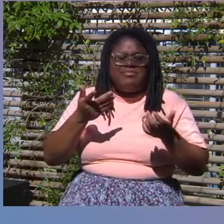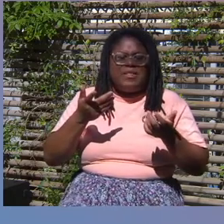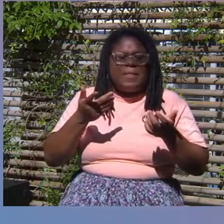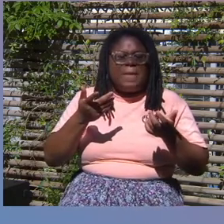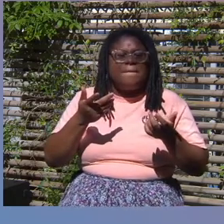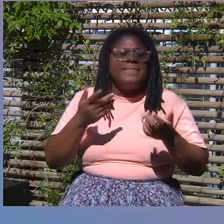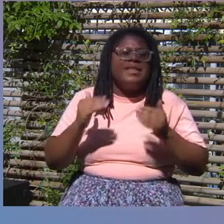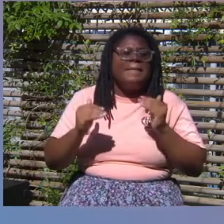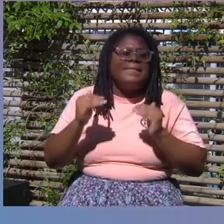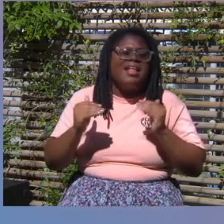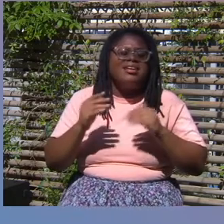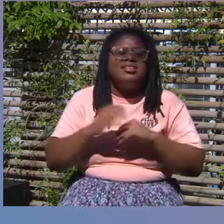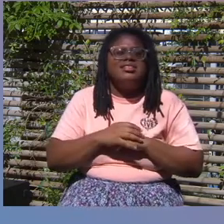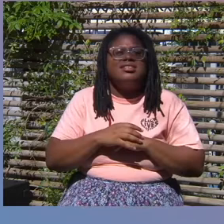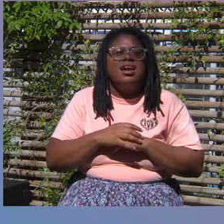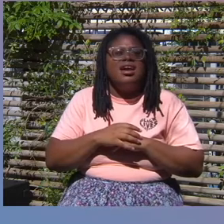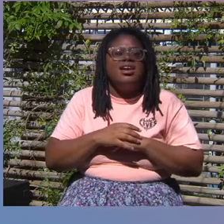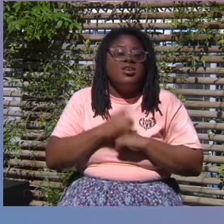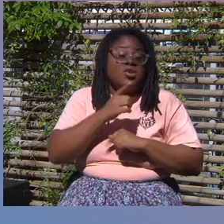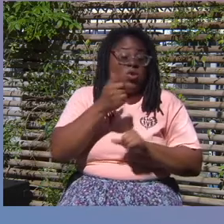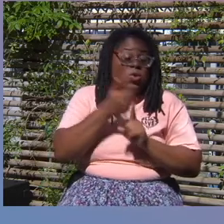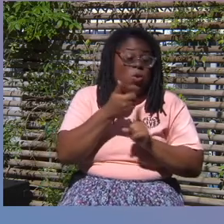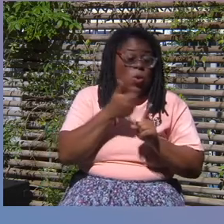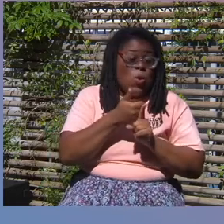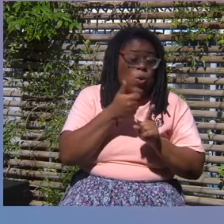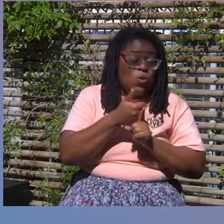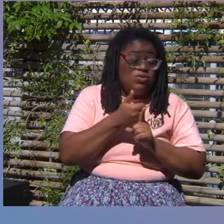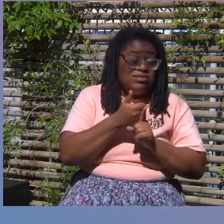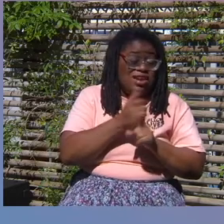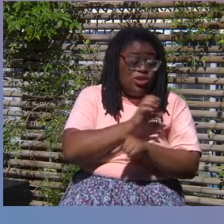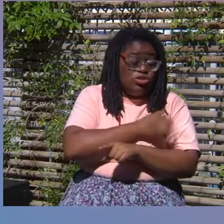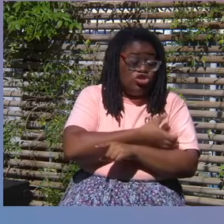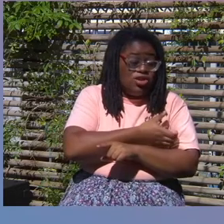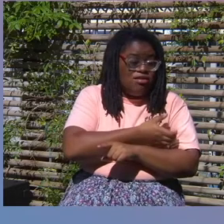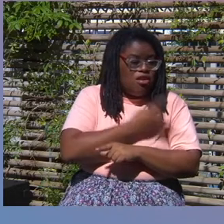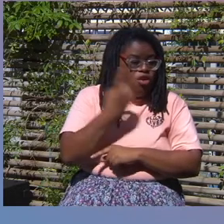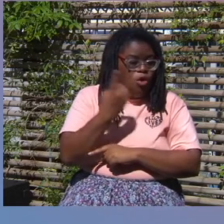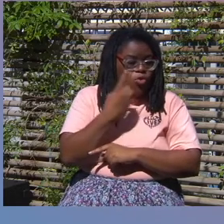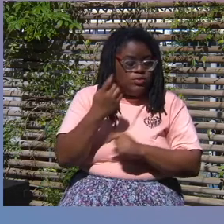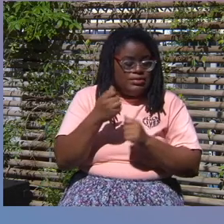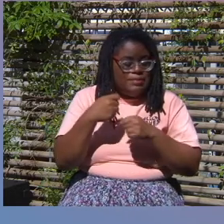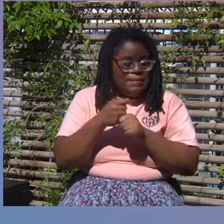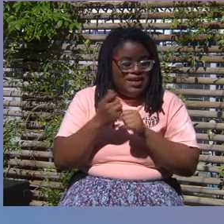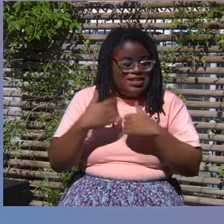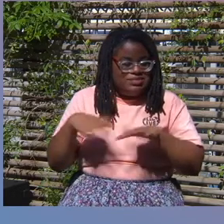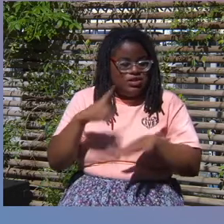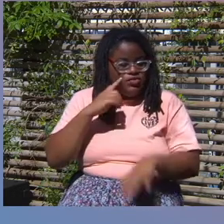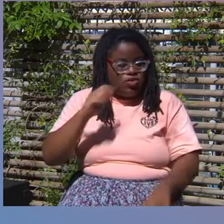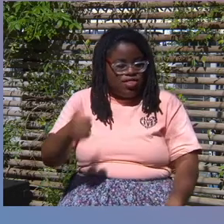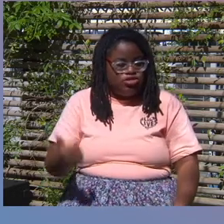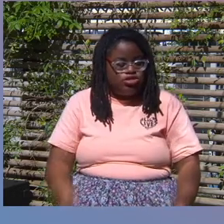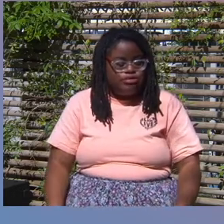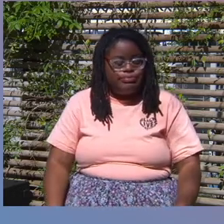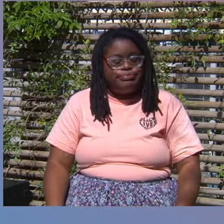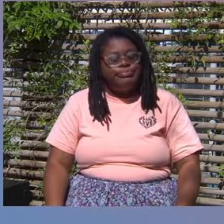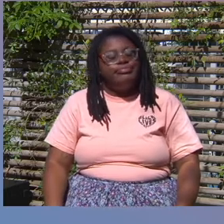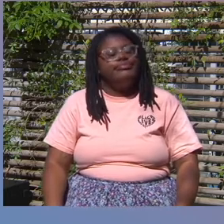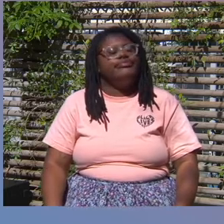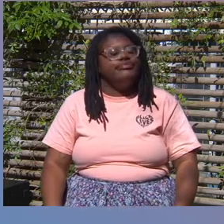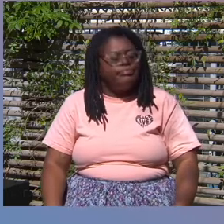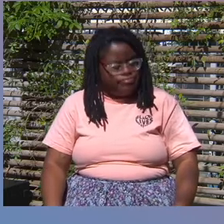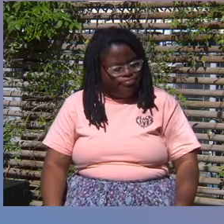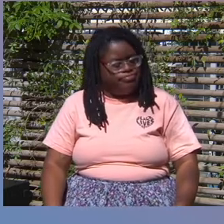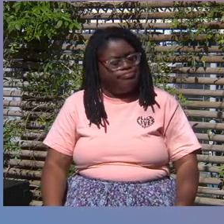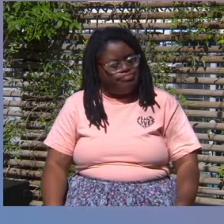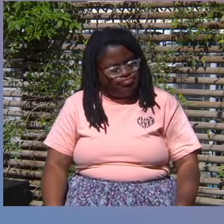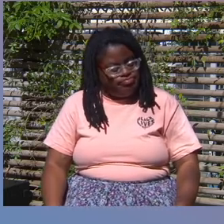diligence and the balance between your own dynamic energy and always making space for others. Well, you know what? I'm